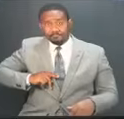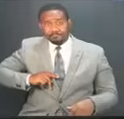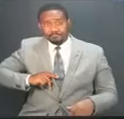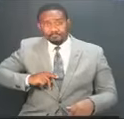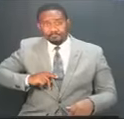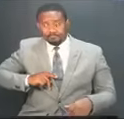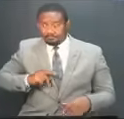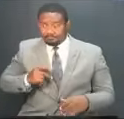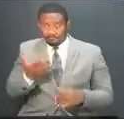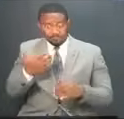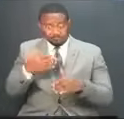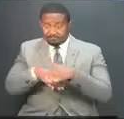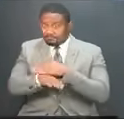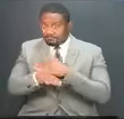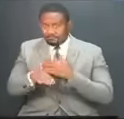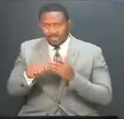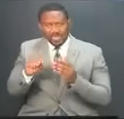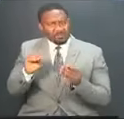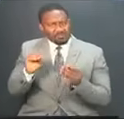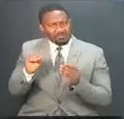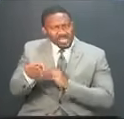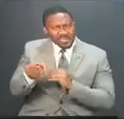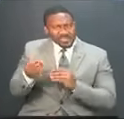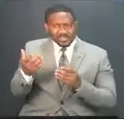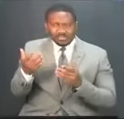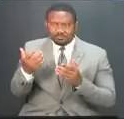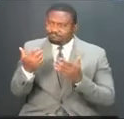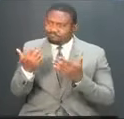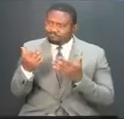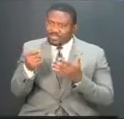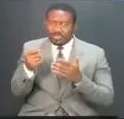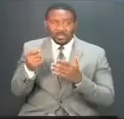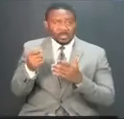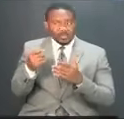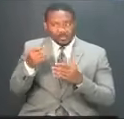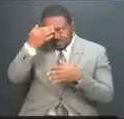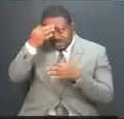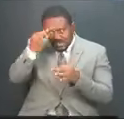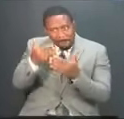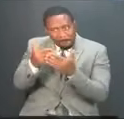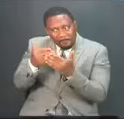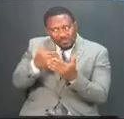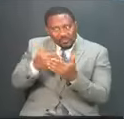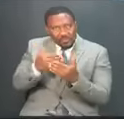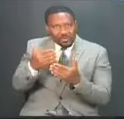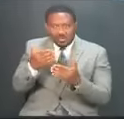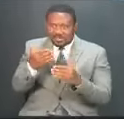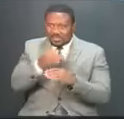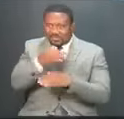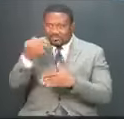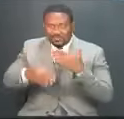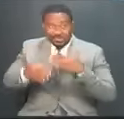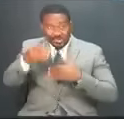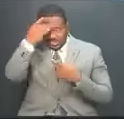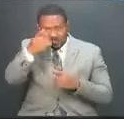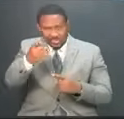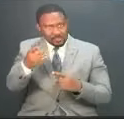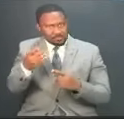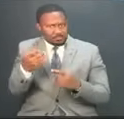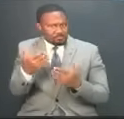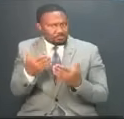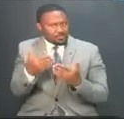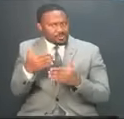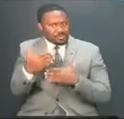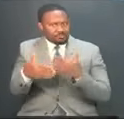from being altered or prejudiced while the appeal processes are pending. So,